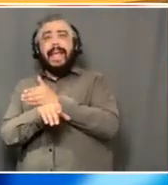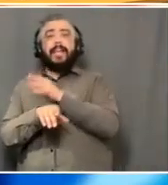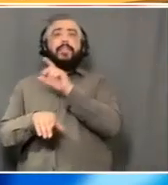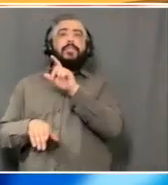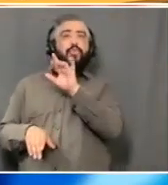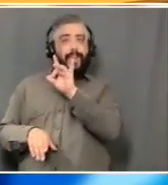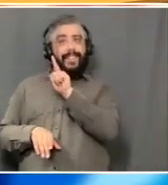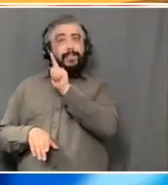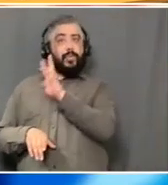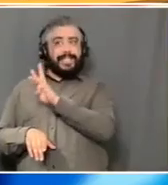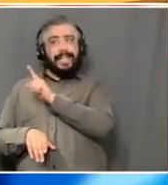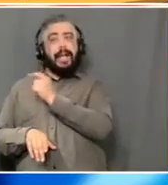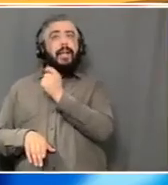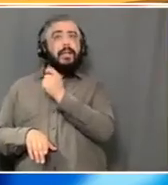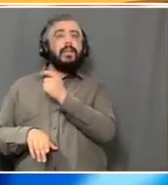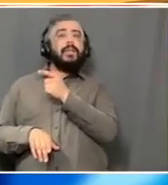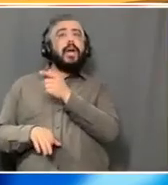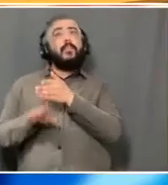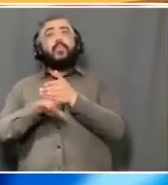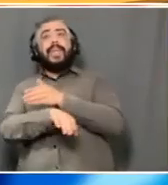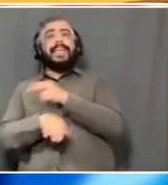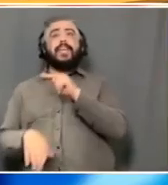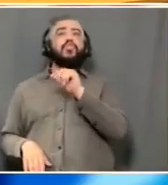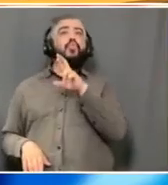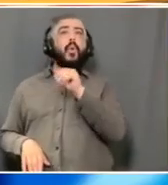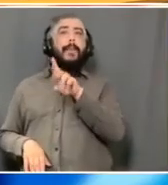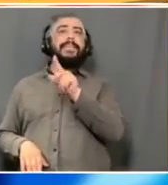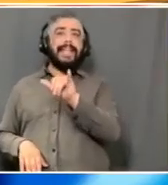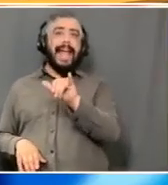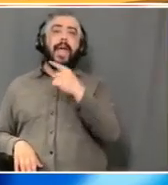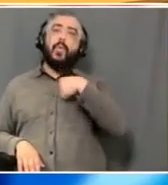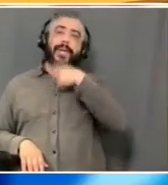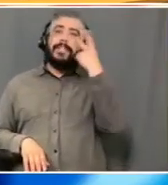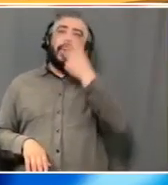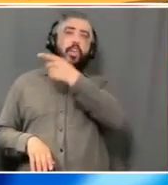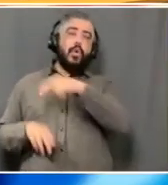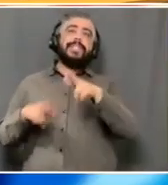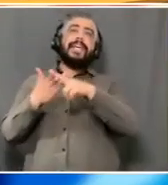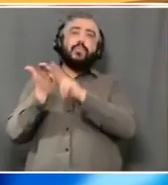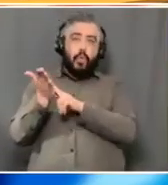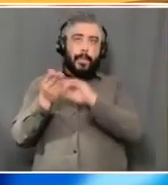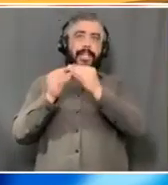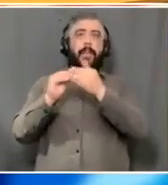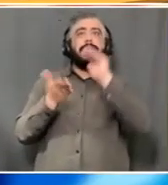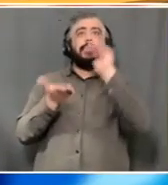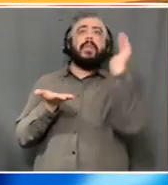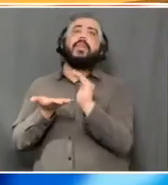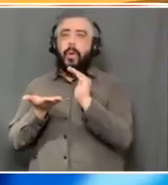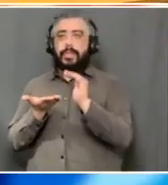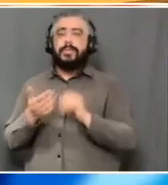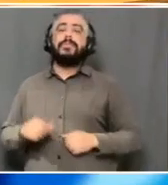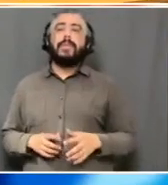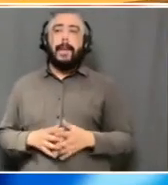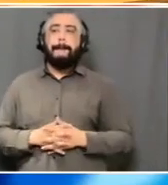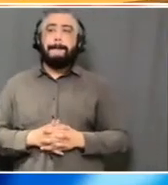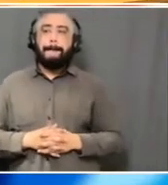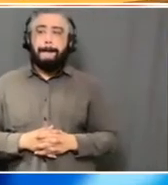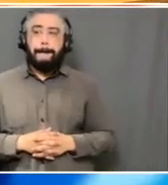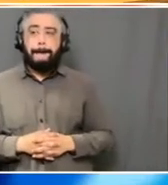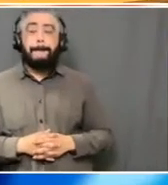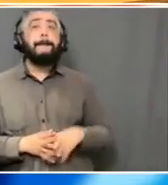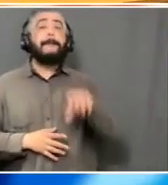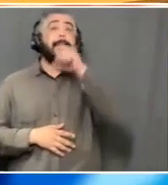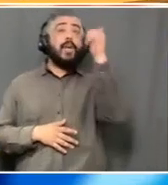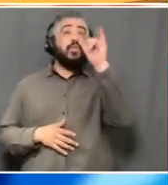are pre-norm day, where we did see those enrollment counts being substantially lower. I also want to highlight that